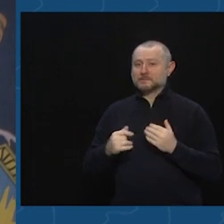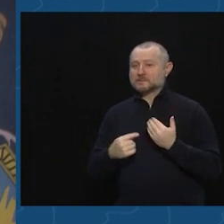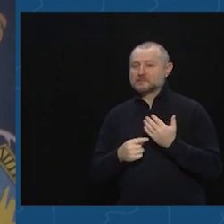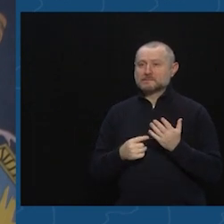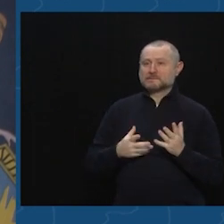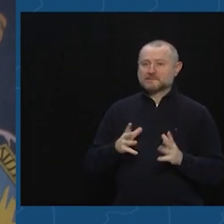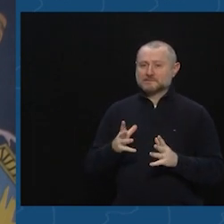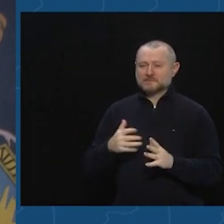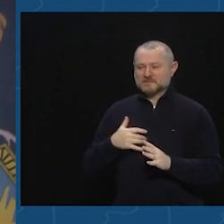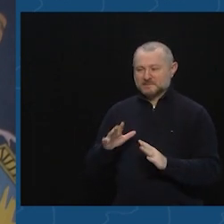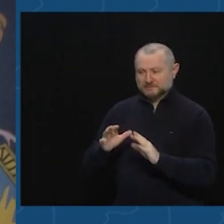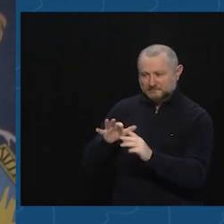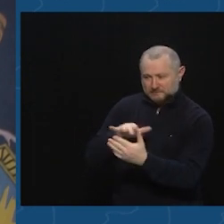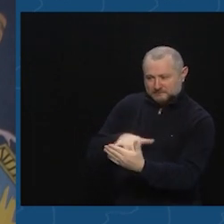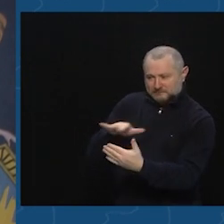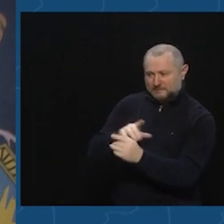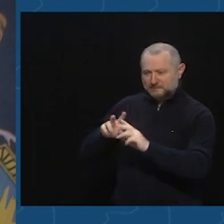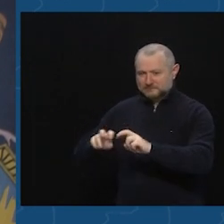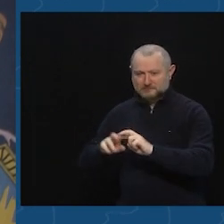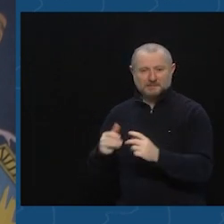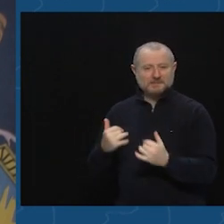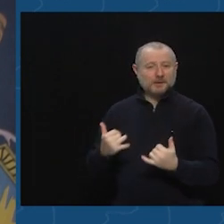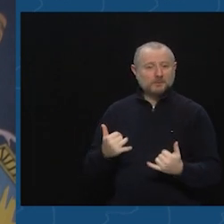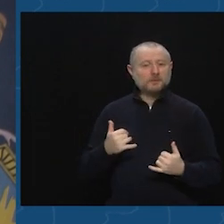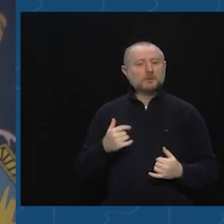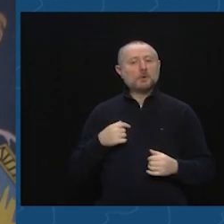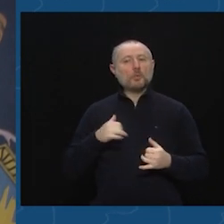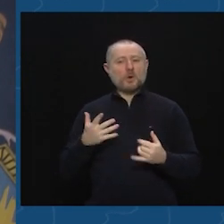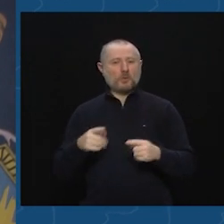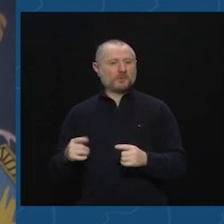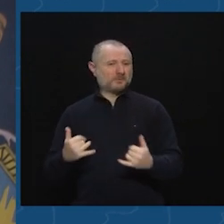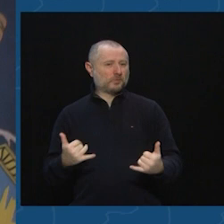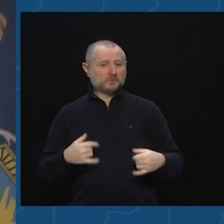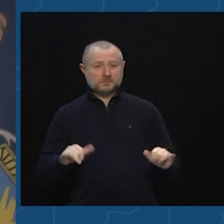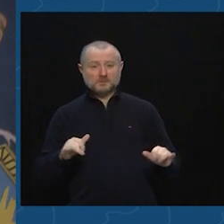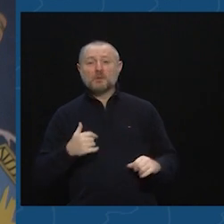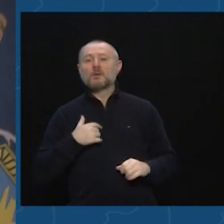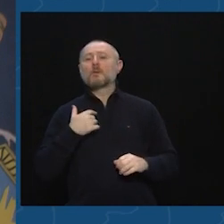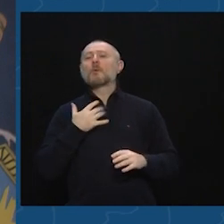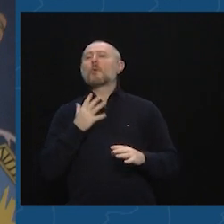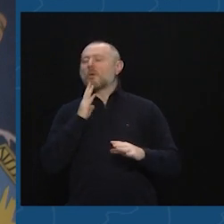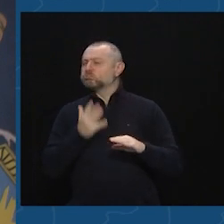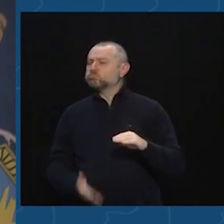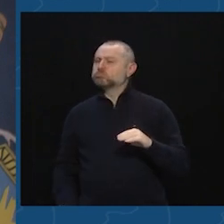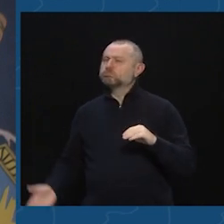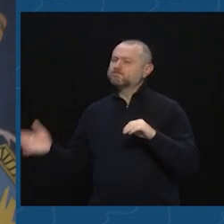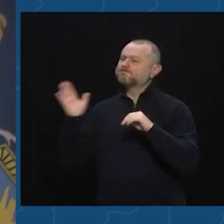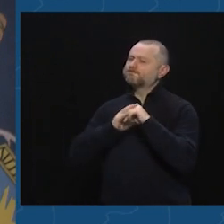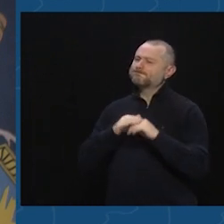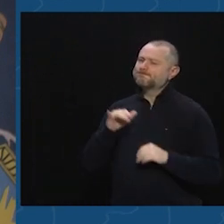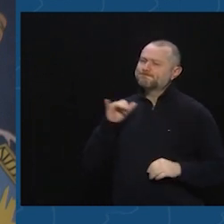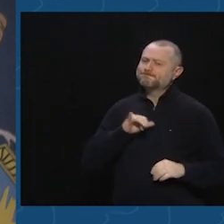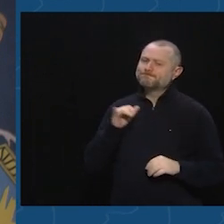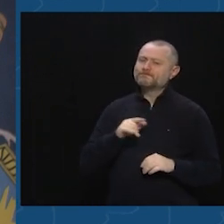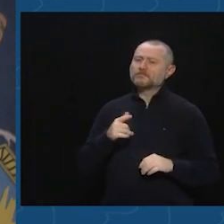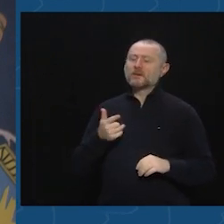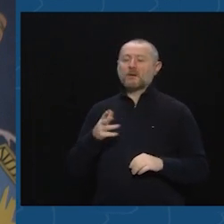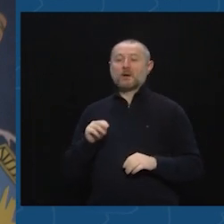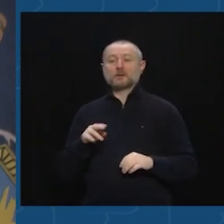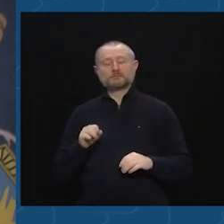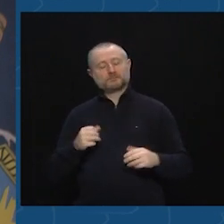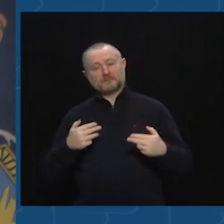time because it's still going on, of why there's been such a dramatic increase in gun violence, an 80%